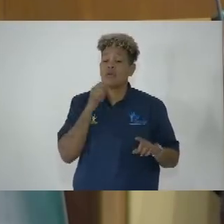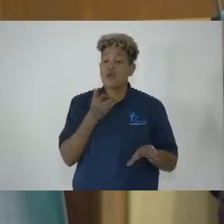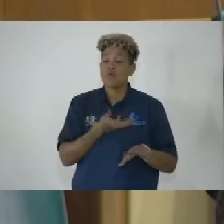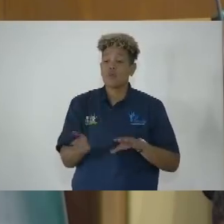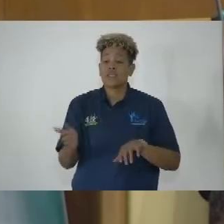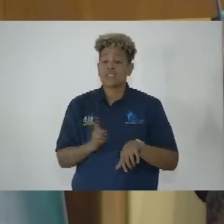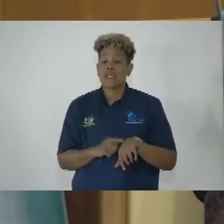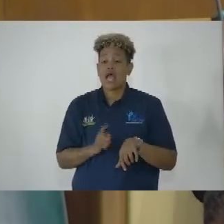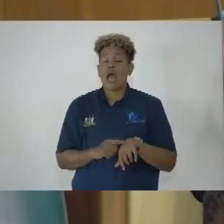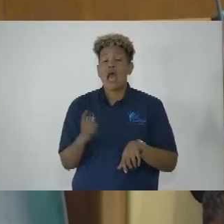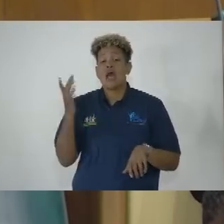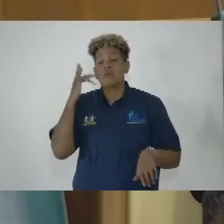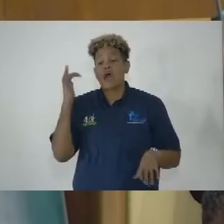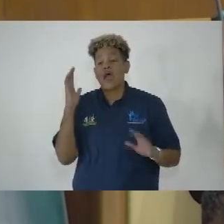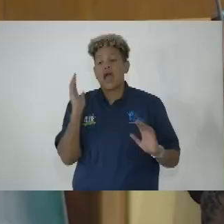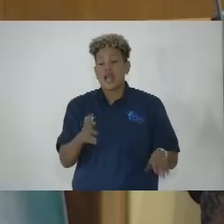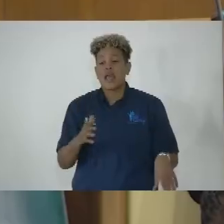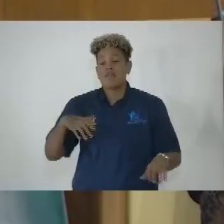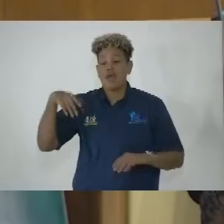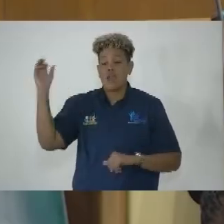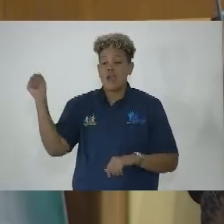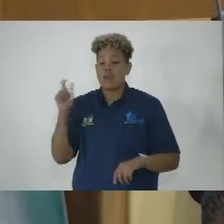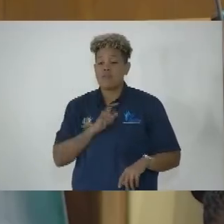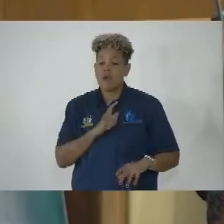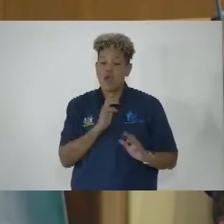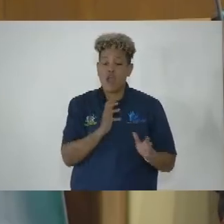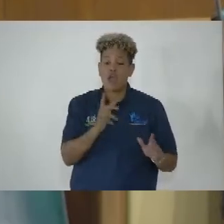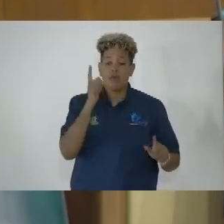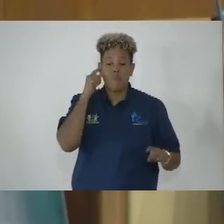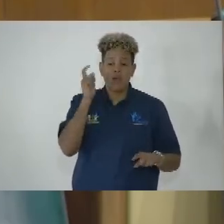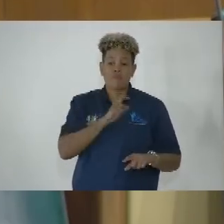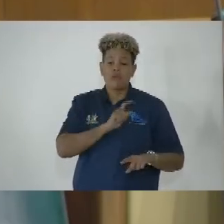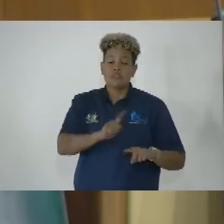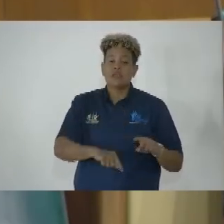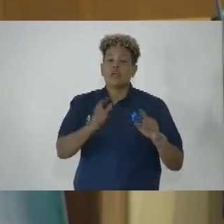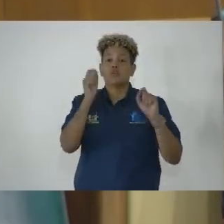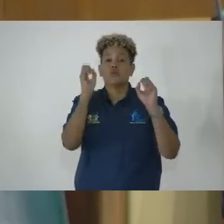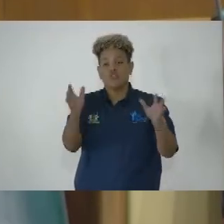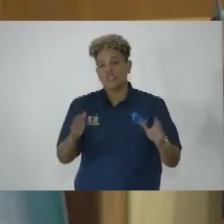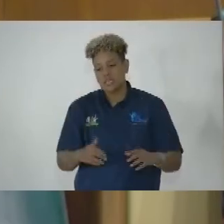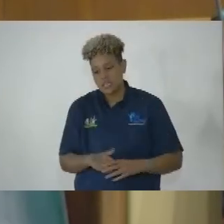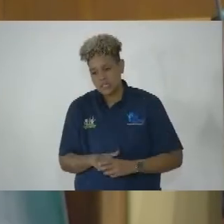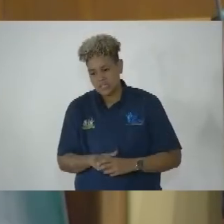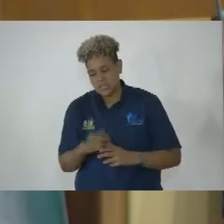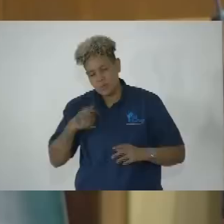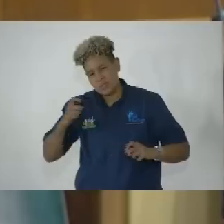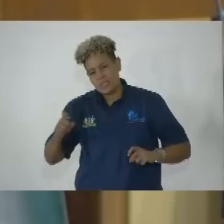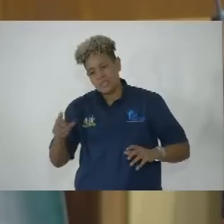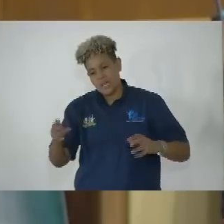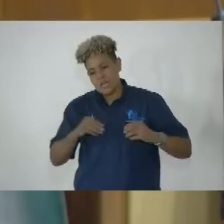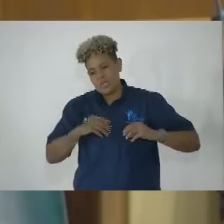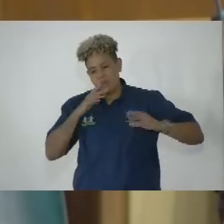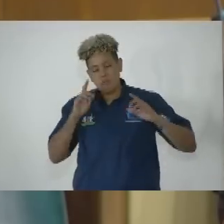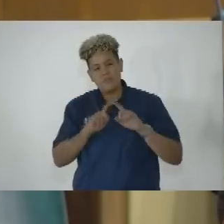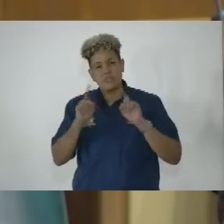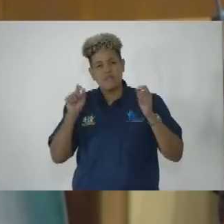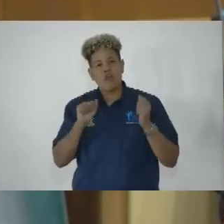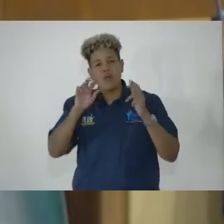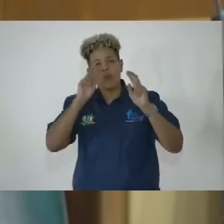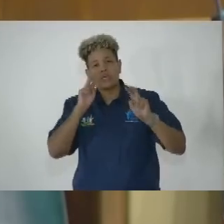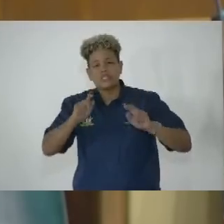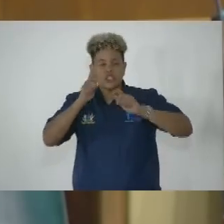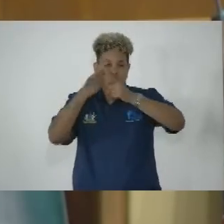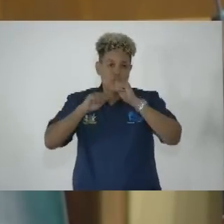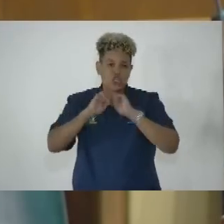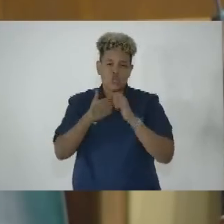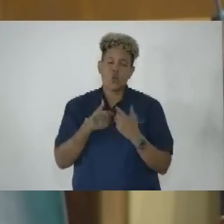time because them left them and they're gone because the police can't do nothing about it. We need to adopt a totally different approach